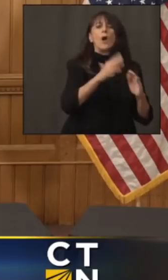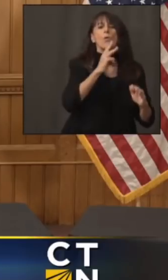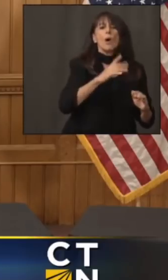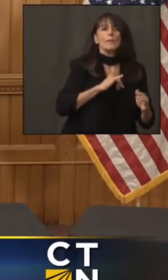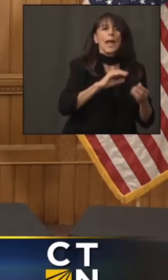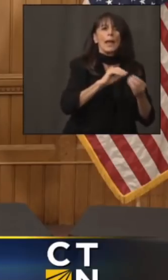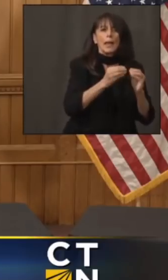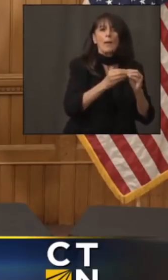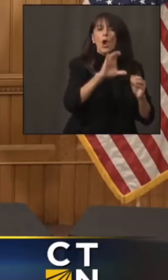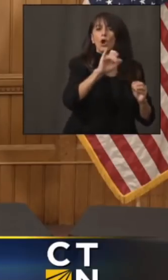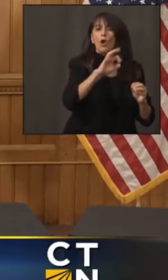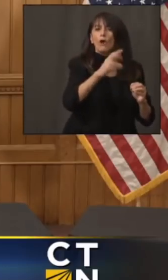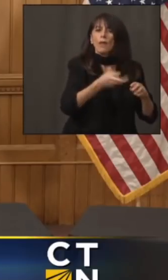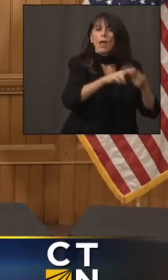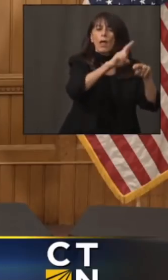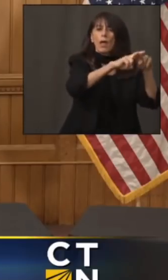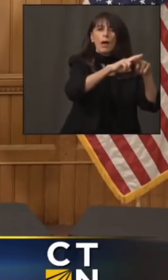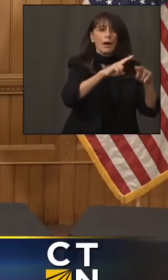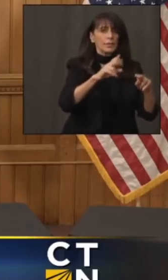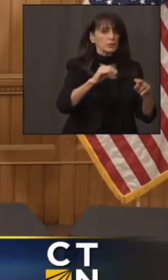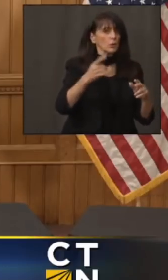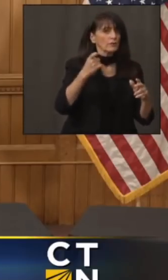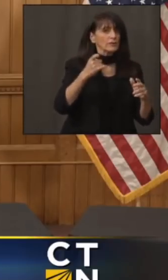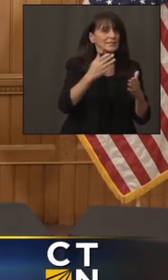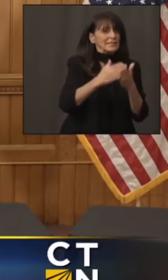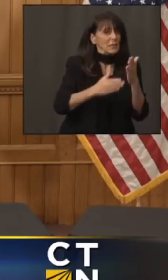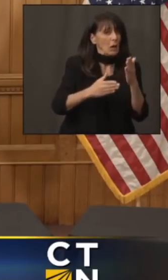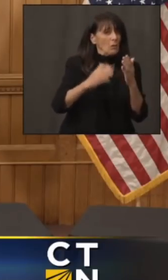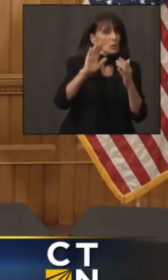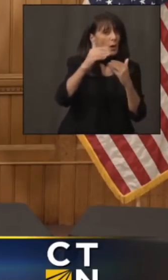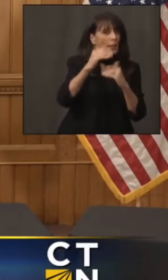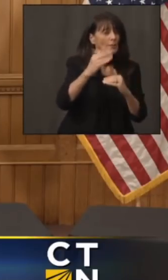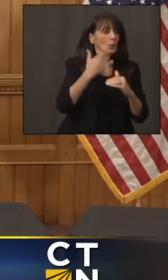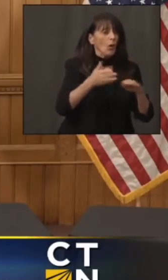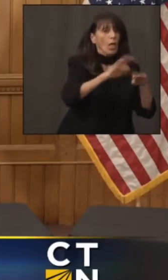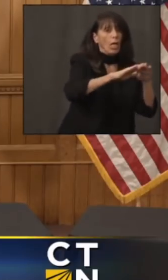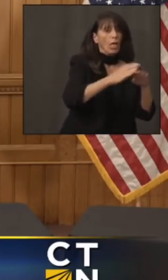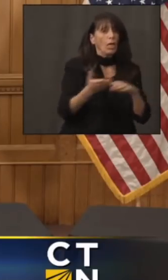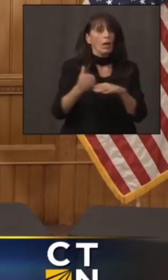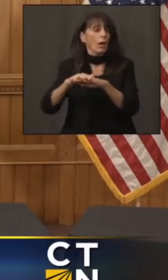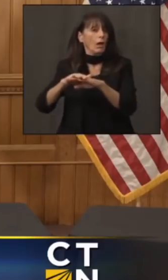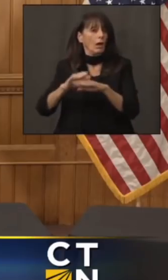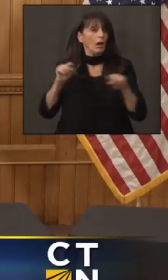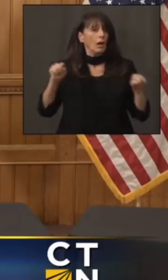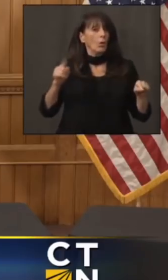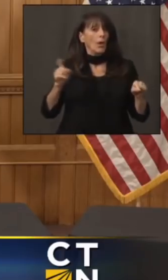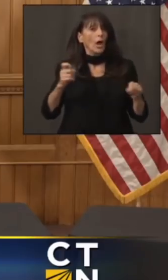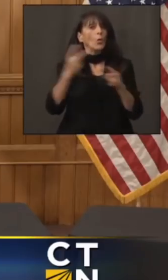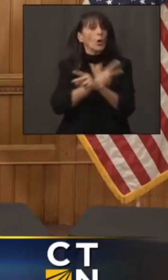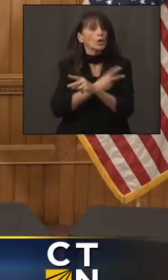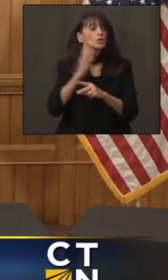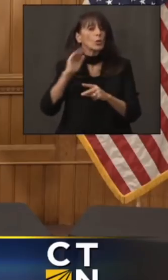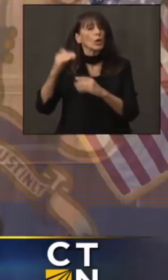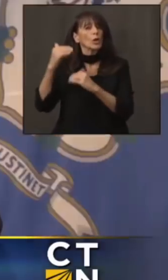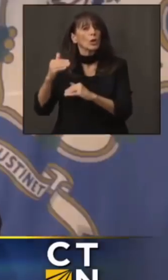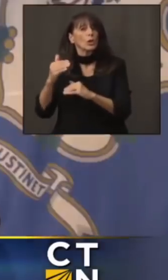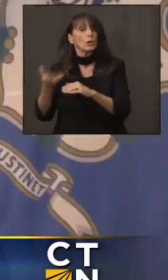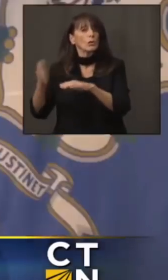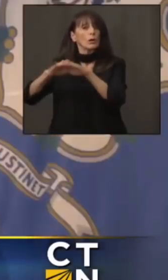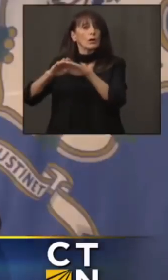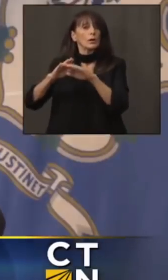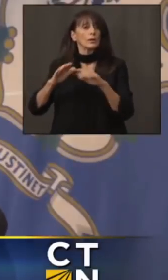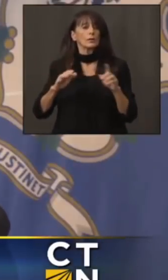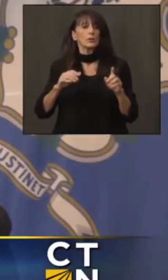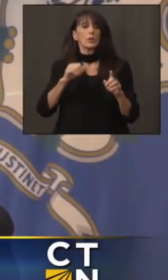thought about basically rolling back some of the restrictions in those areas that are seeing upticks? Well, obviously not